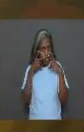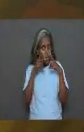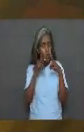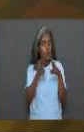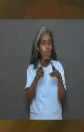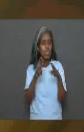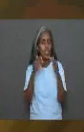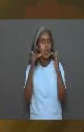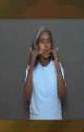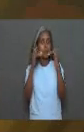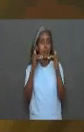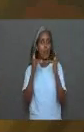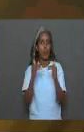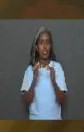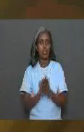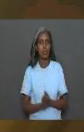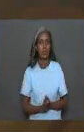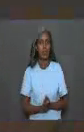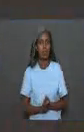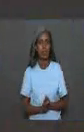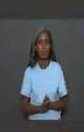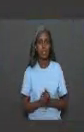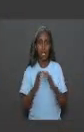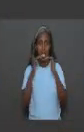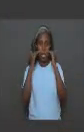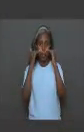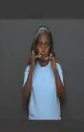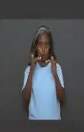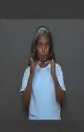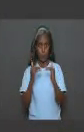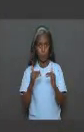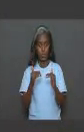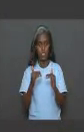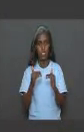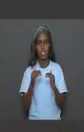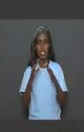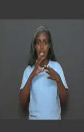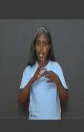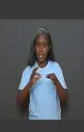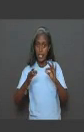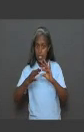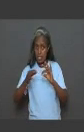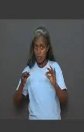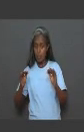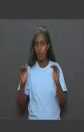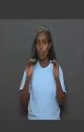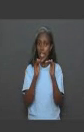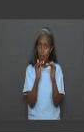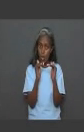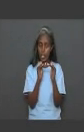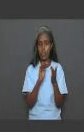Now let us look at proportion. A proportion is a statement